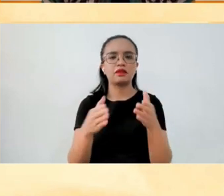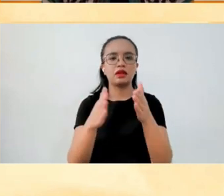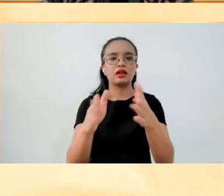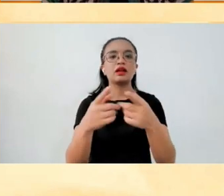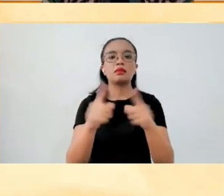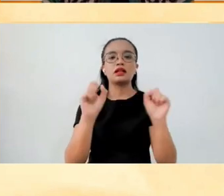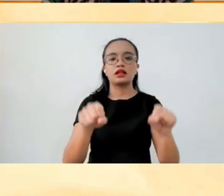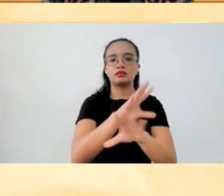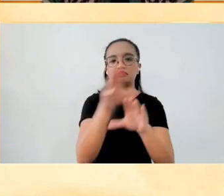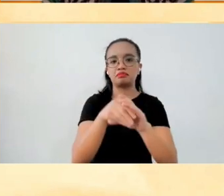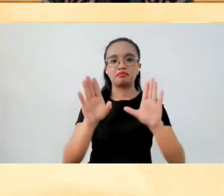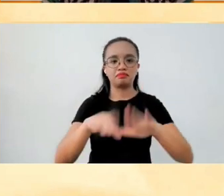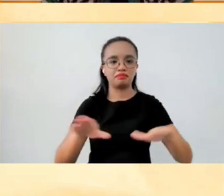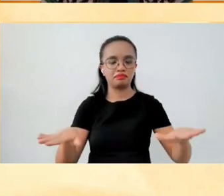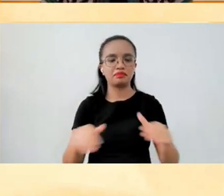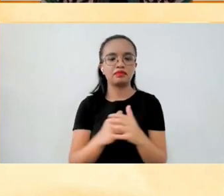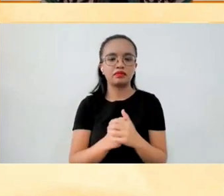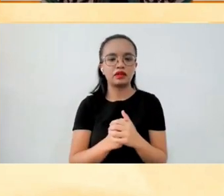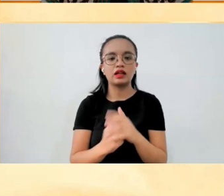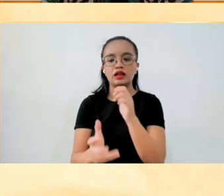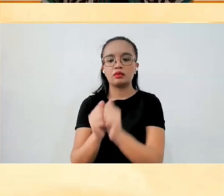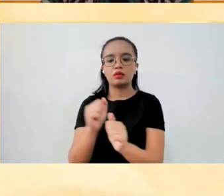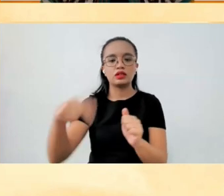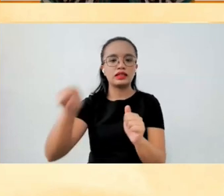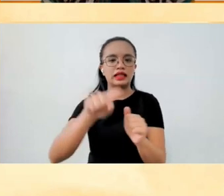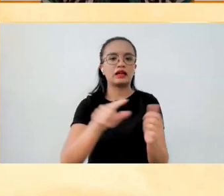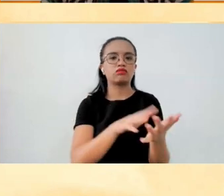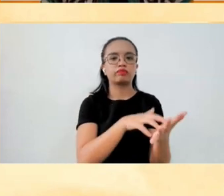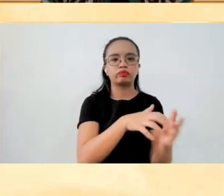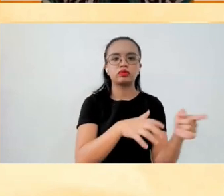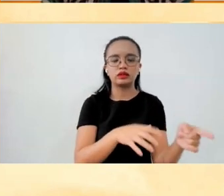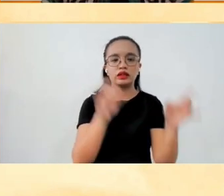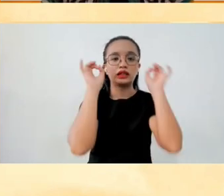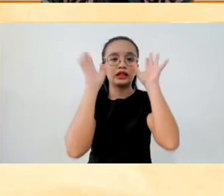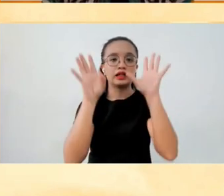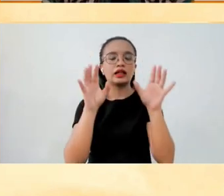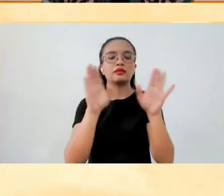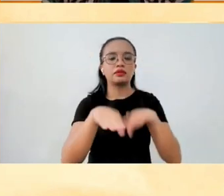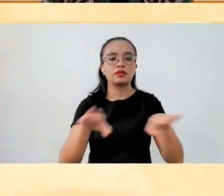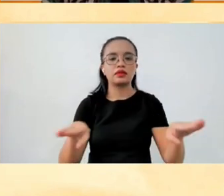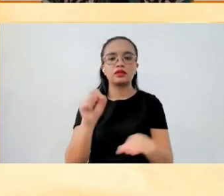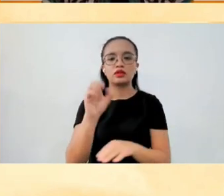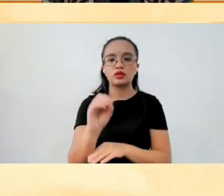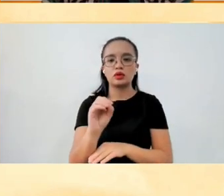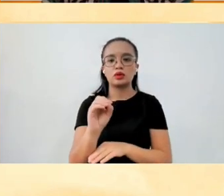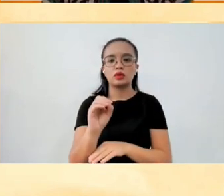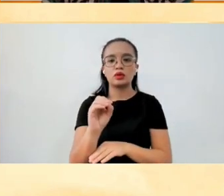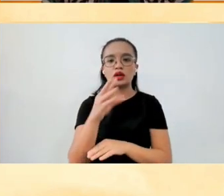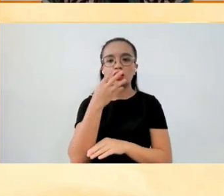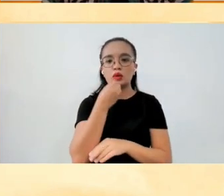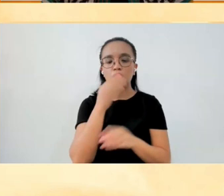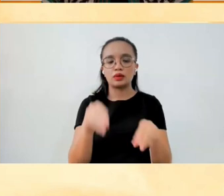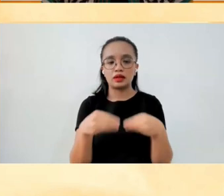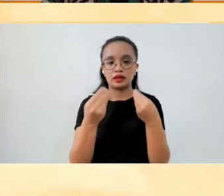language to call for help, they are most vulnerable. Thus, service providers should be equipped with